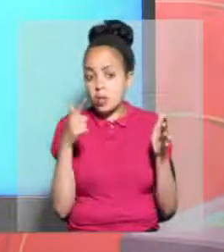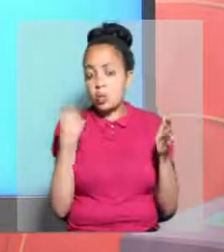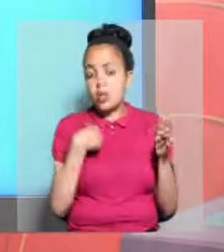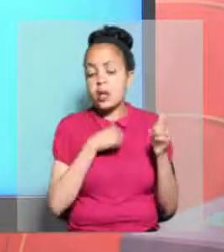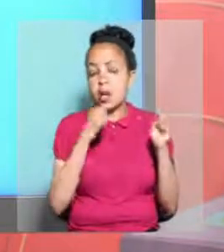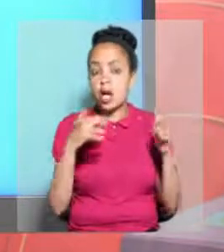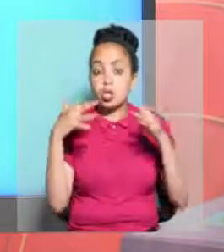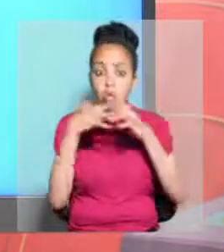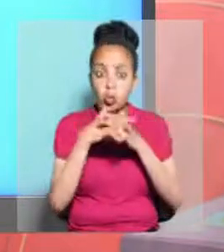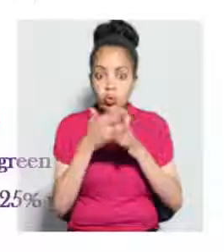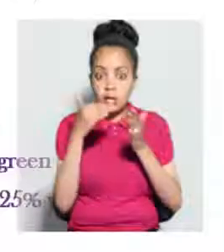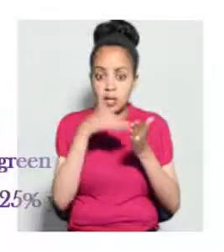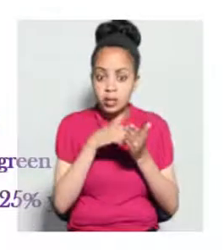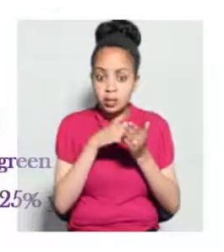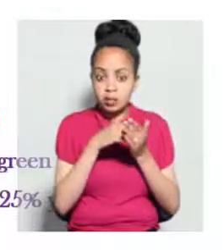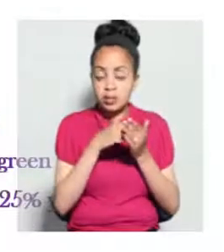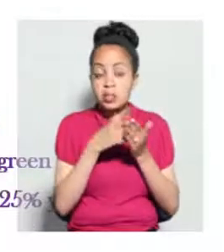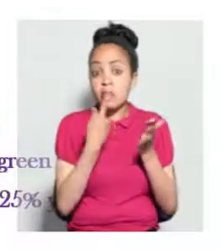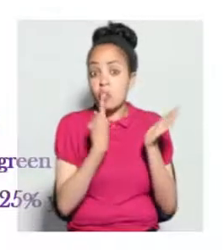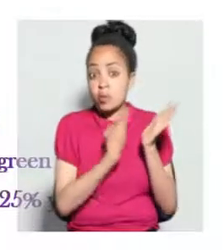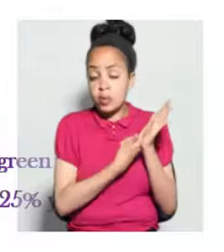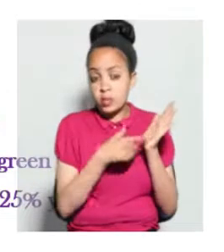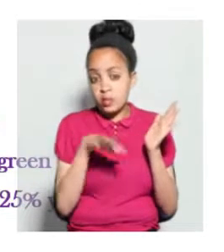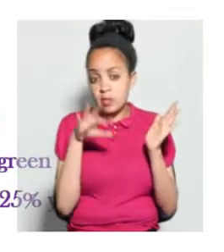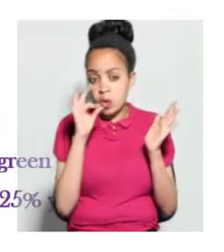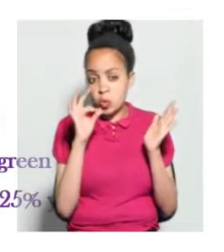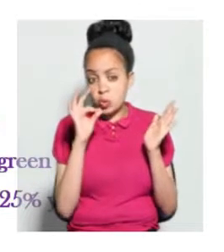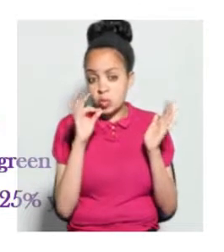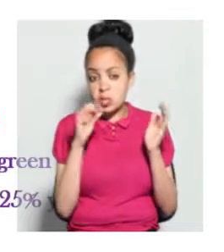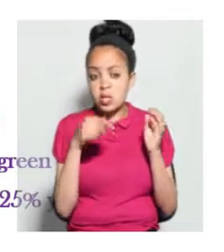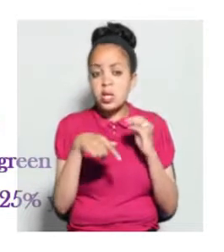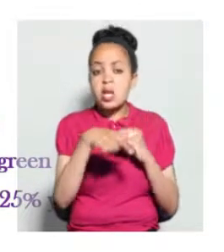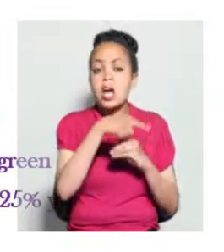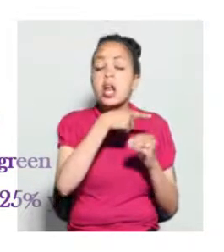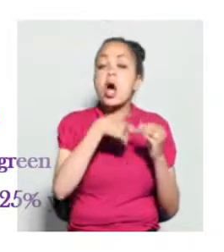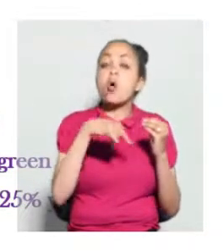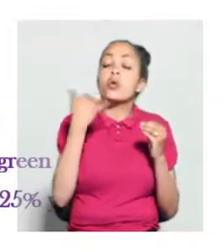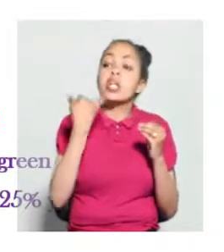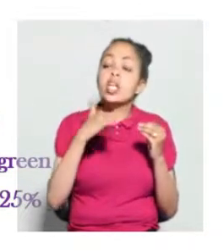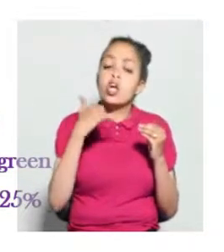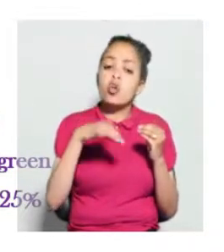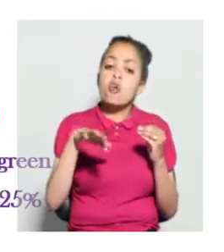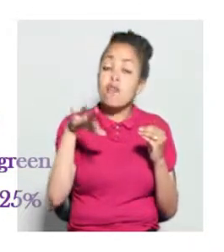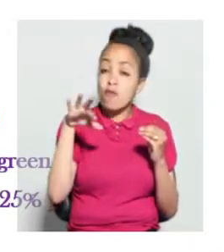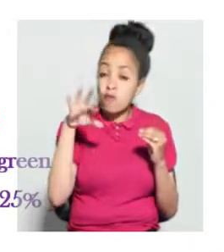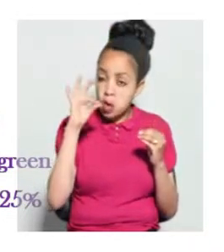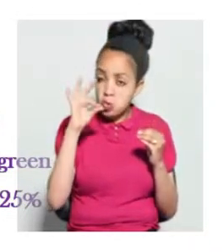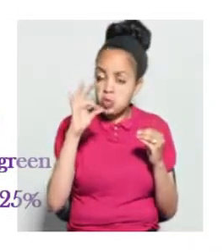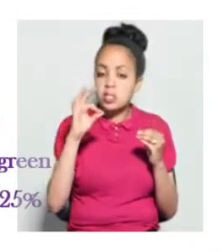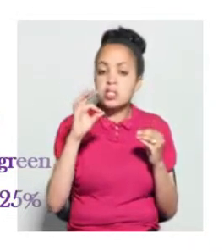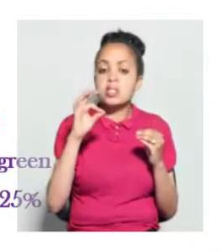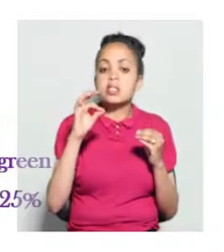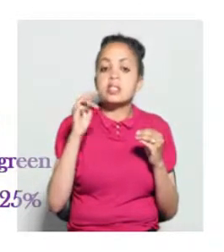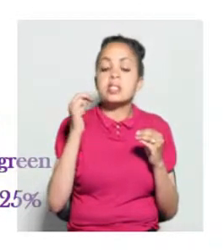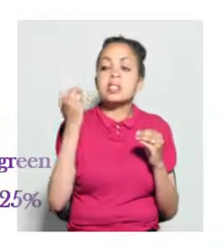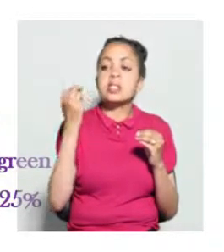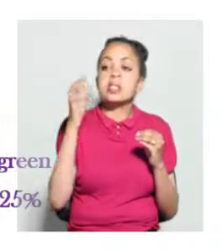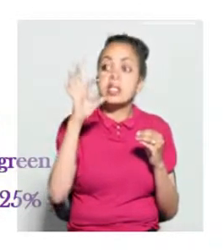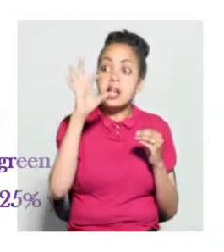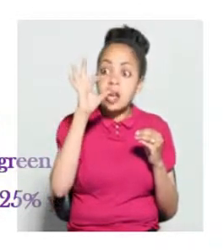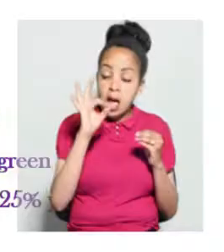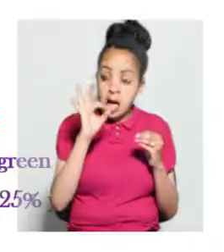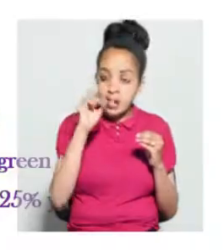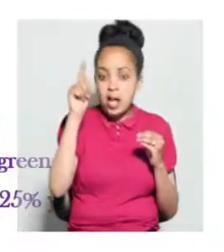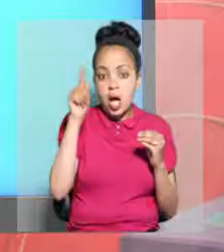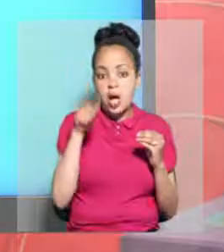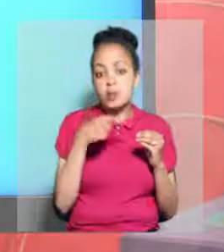here. We can cross here. From this one, round yellow can be found around 16, 9 out